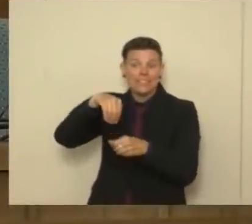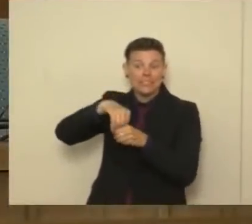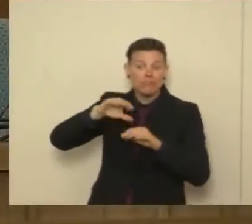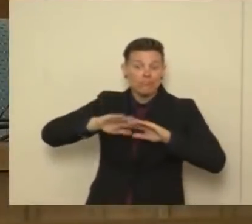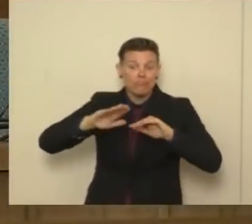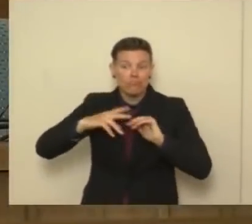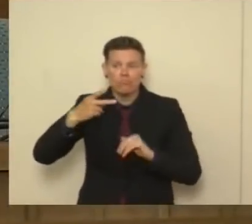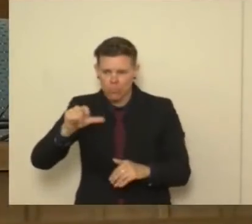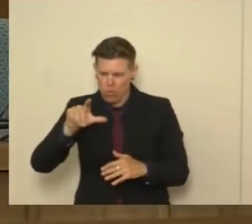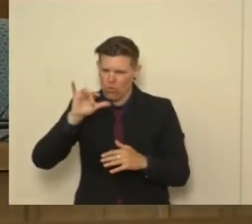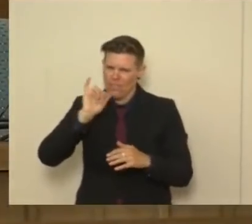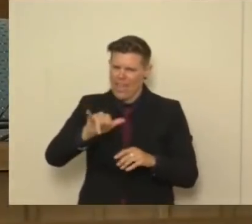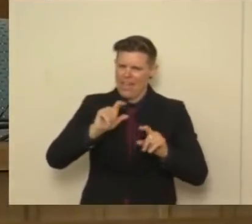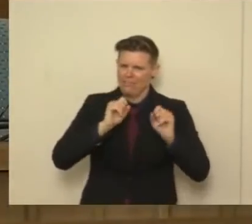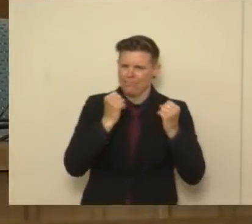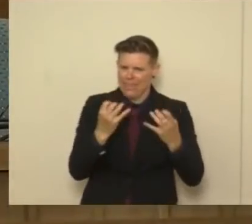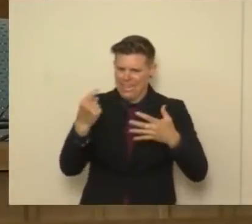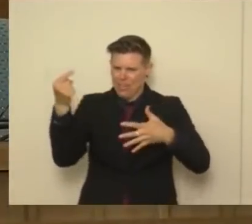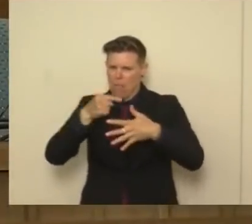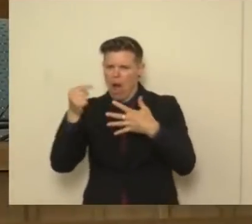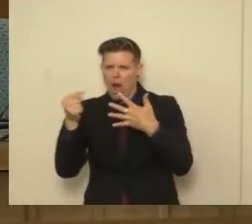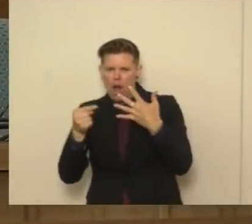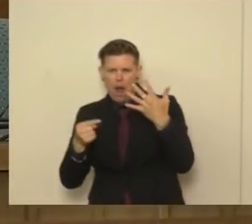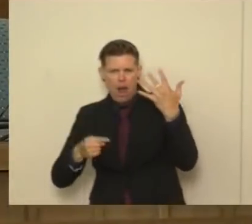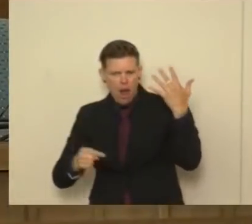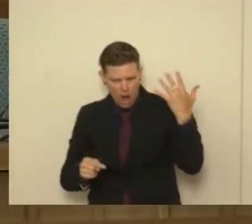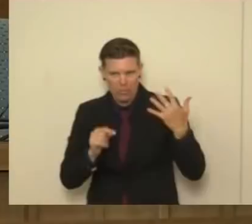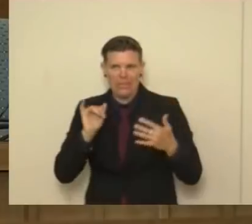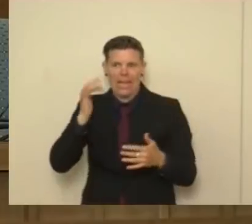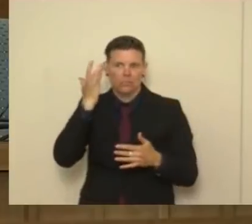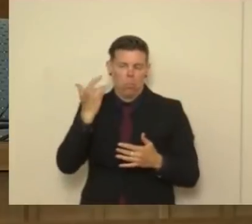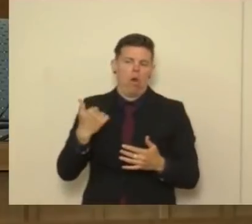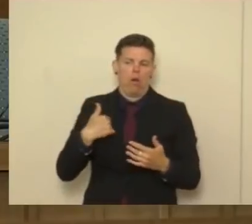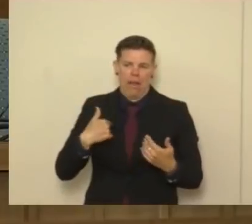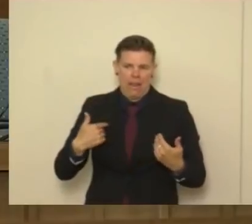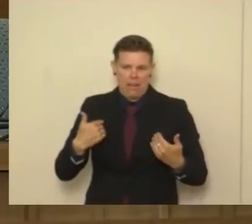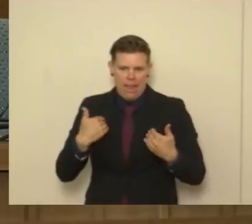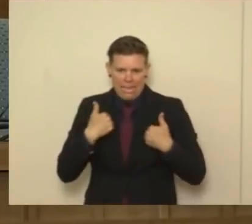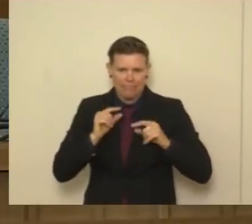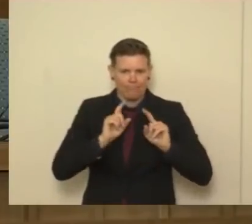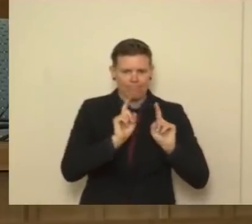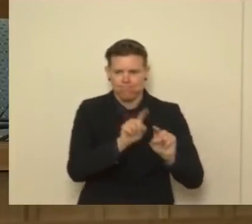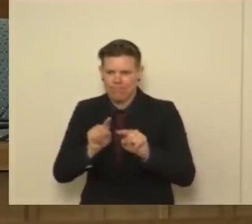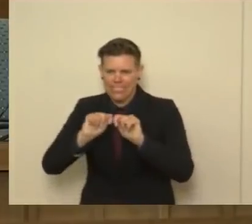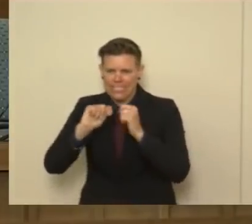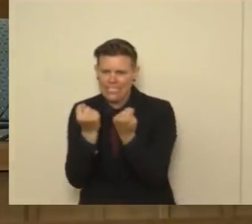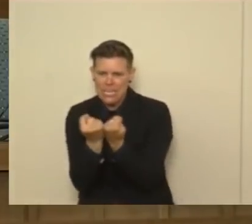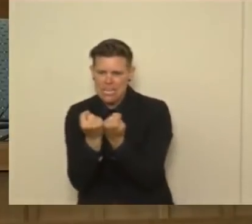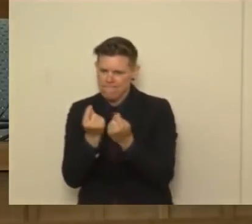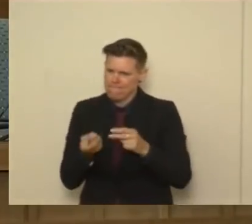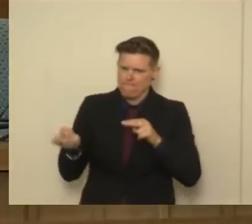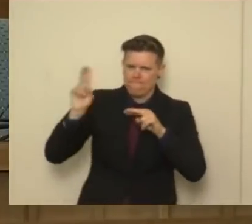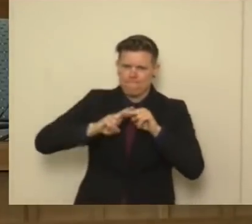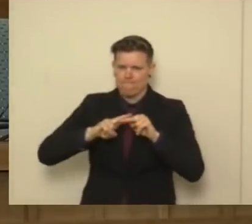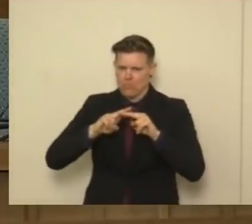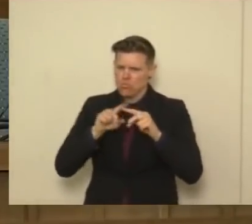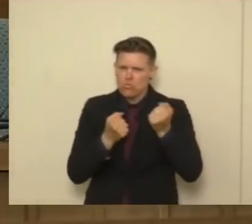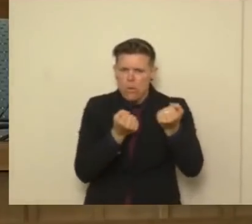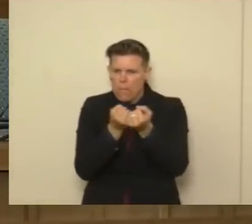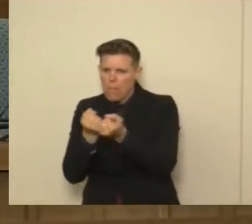that, which has resulted in significant rapid response by all the secretaries and their teams. Next slide.